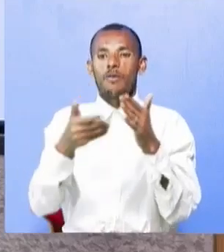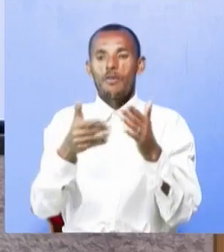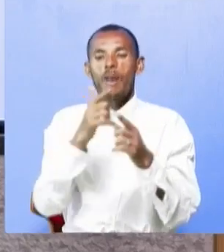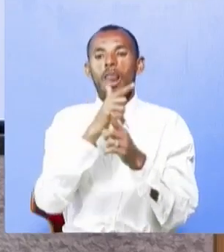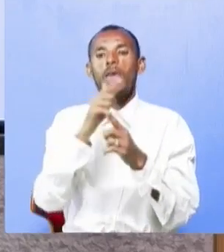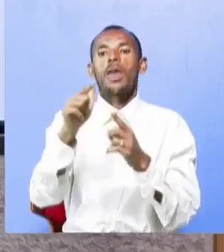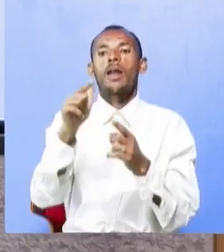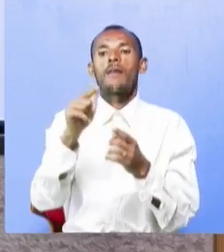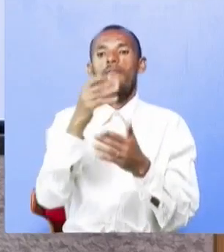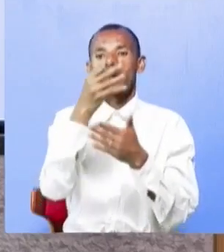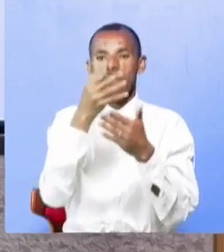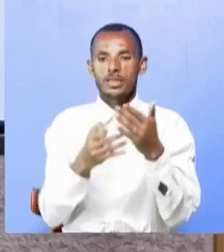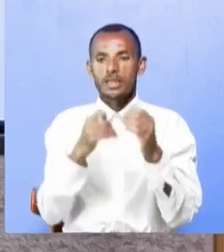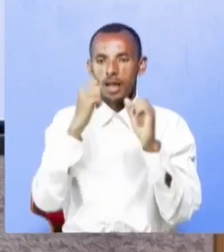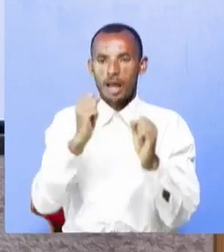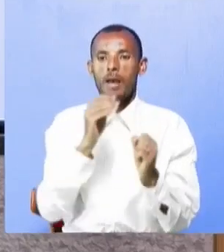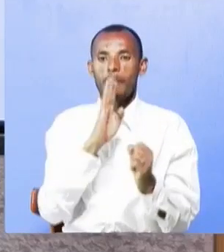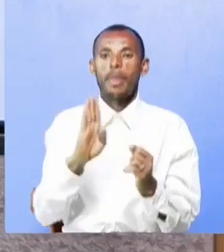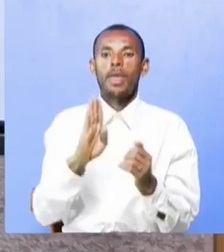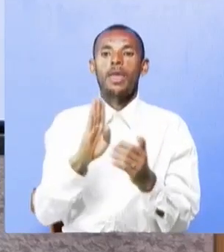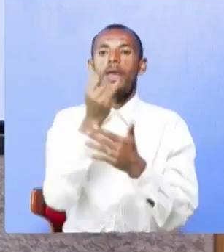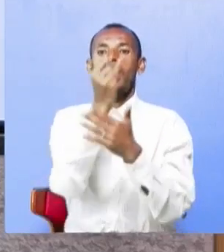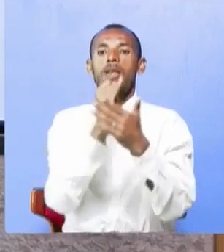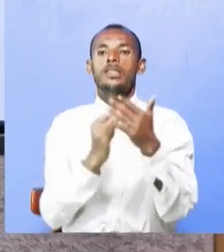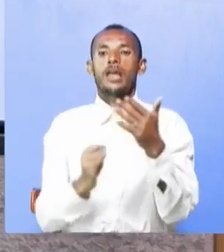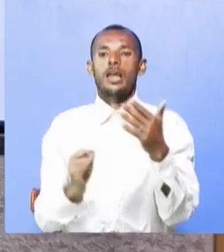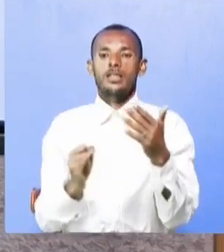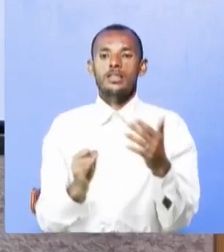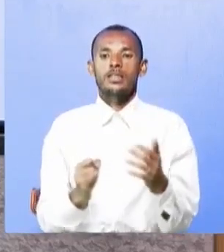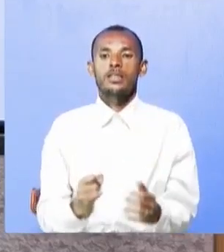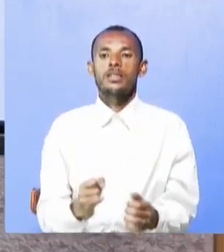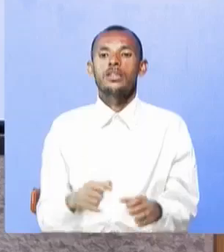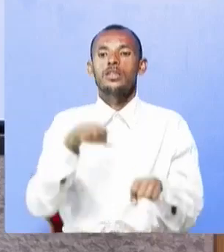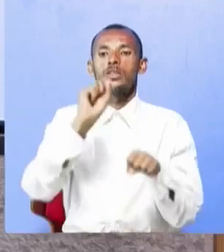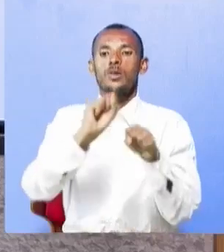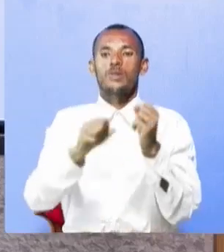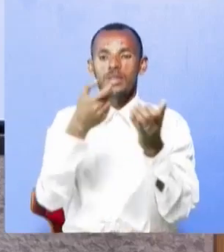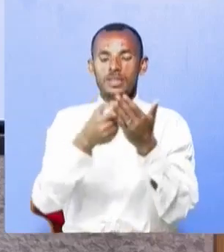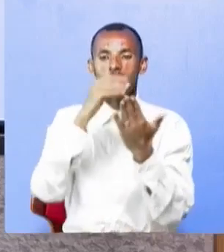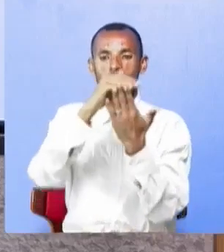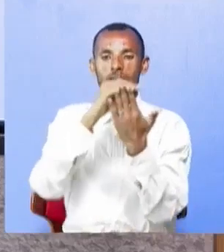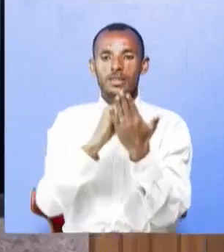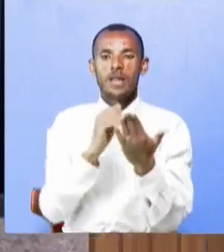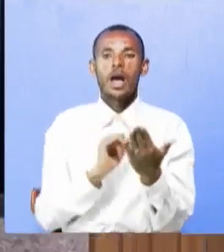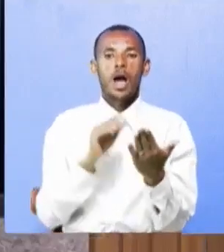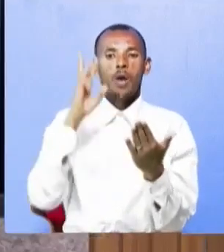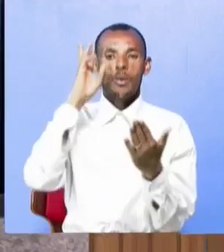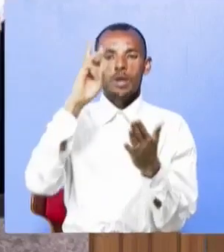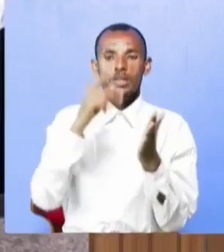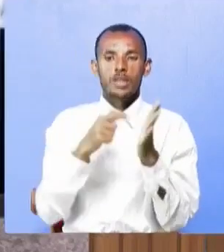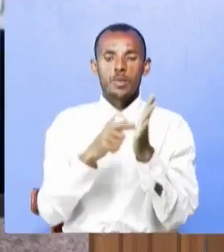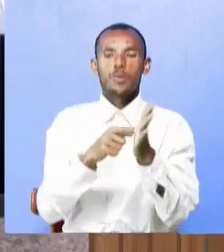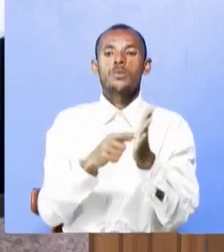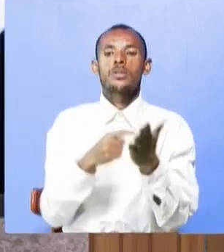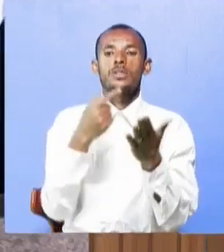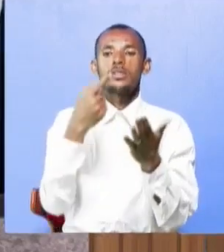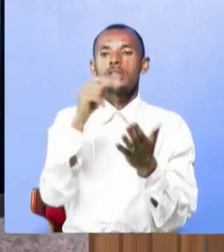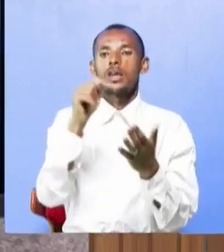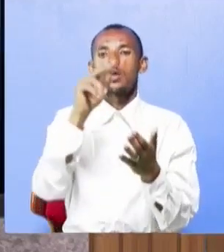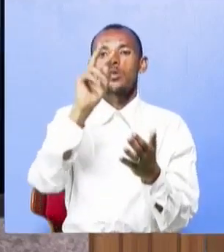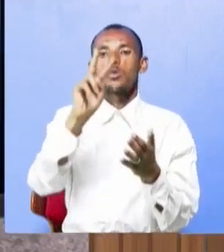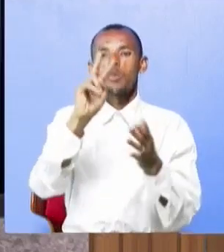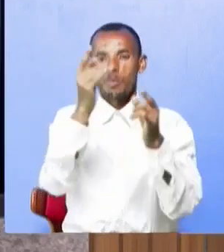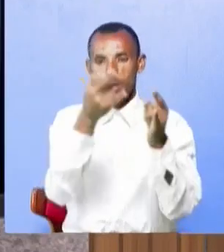linear function can be sketched, okay? So in this lesson, I will show you the two methods